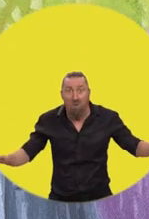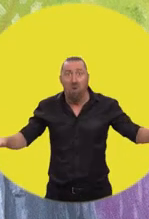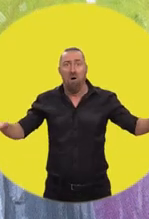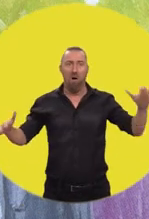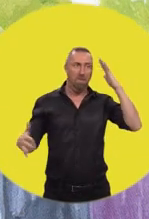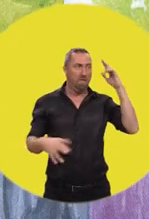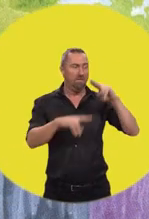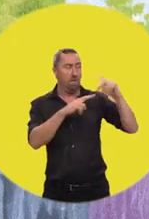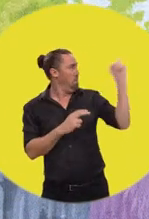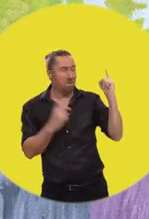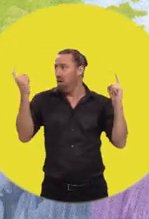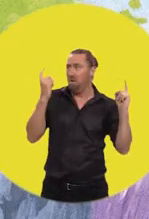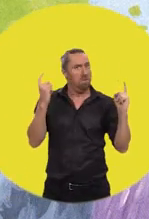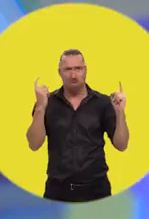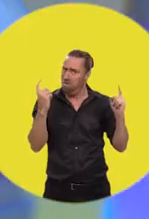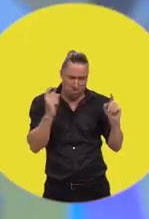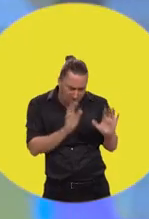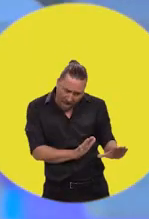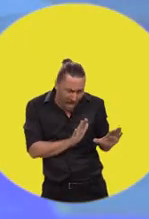you're far too young."